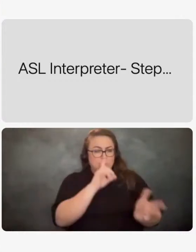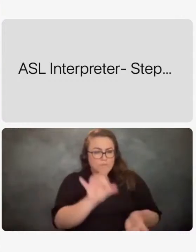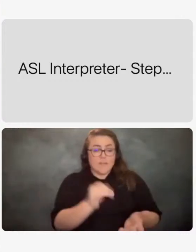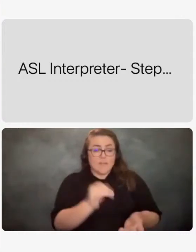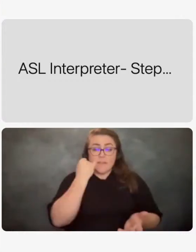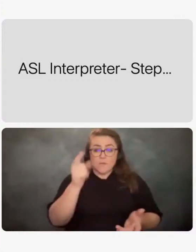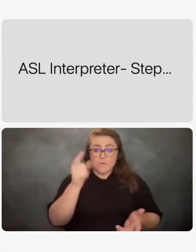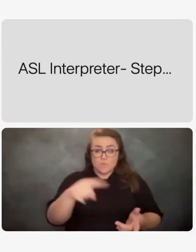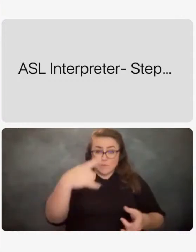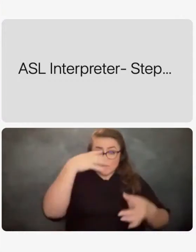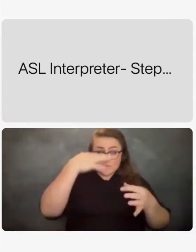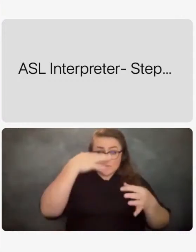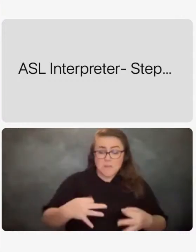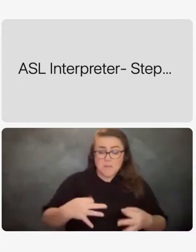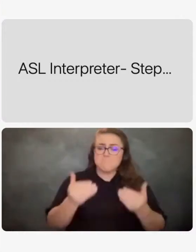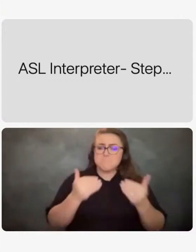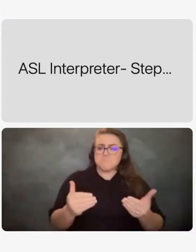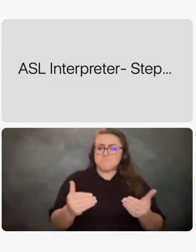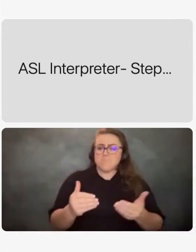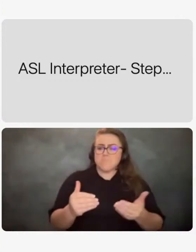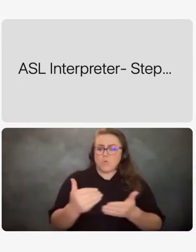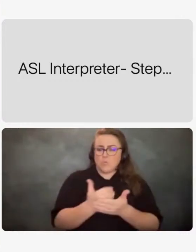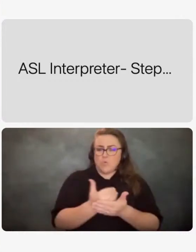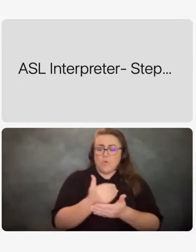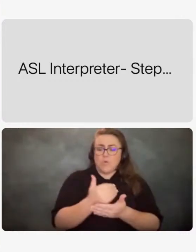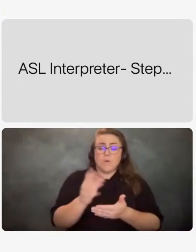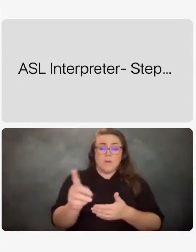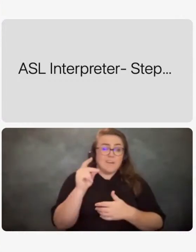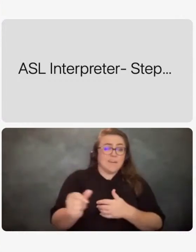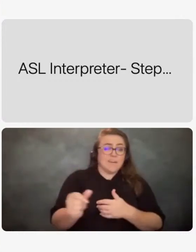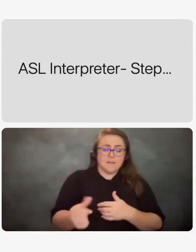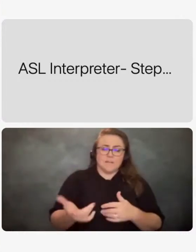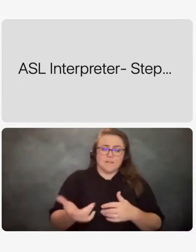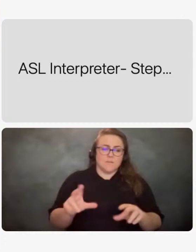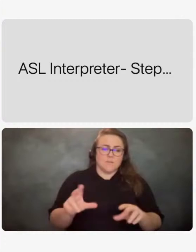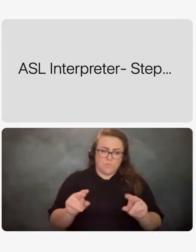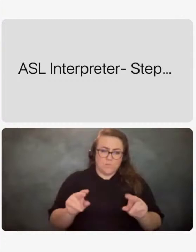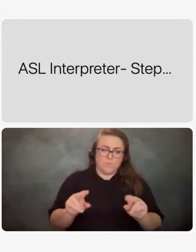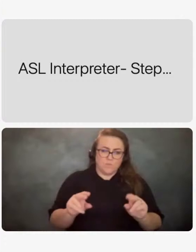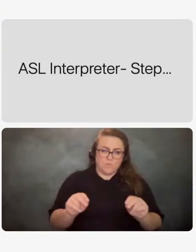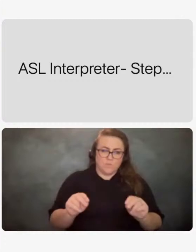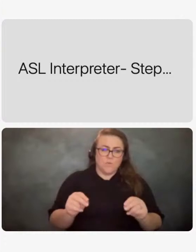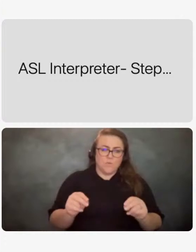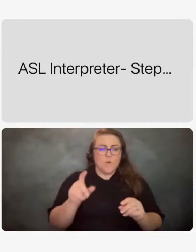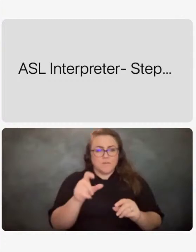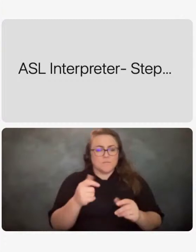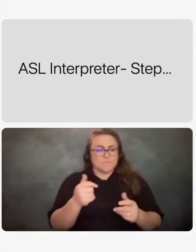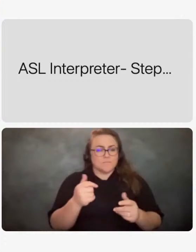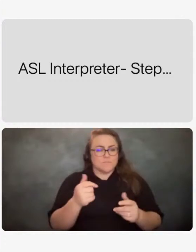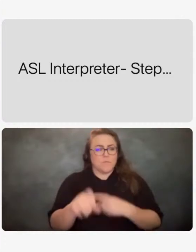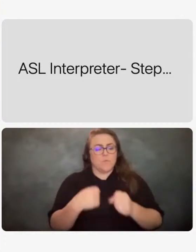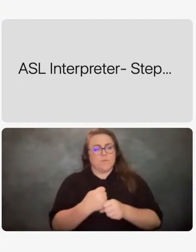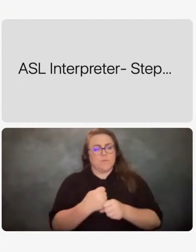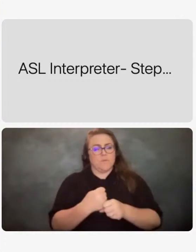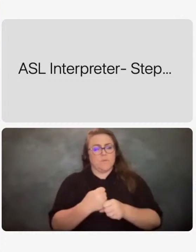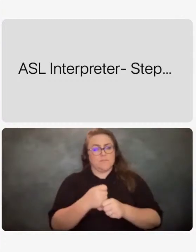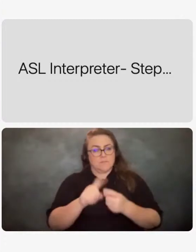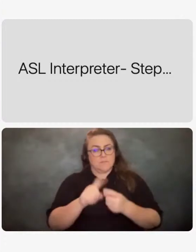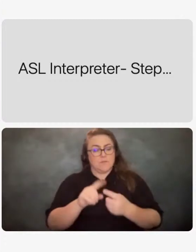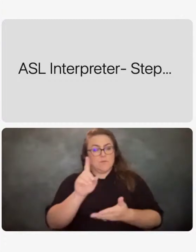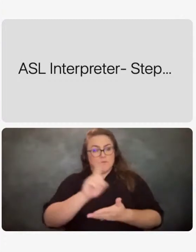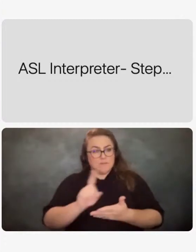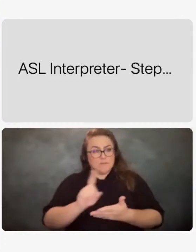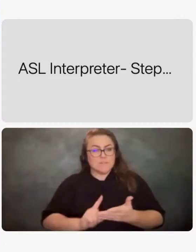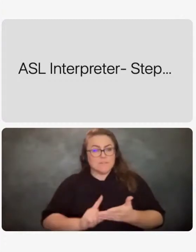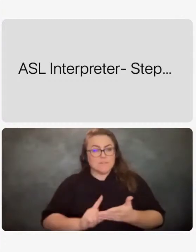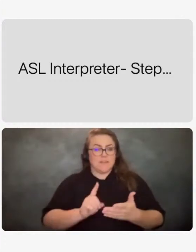it's not going to happen right away. It does take a couple of times or a couple of years to get to this, from design process to construction. So the